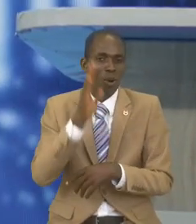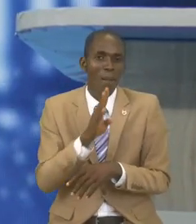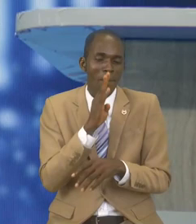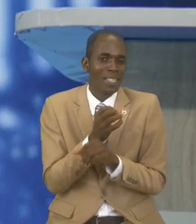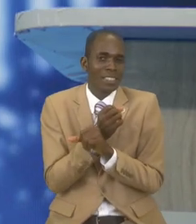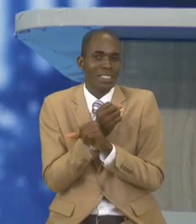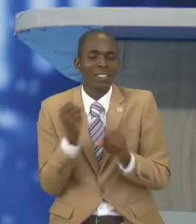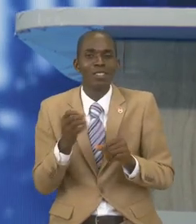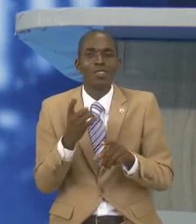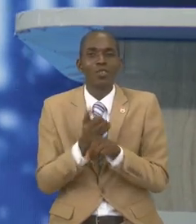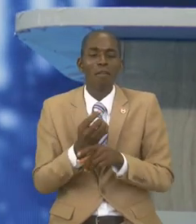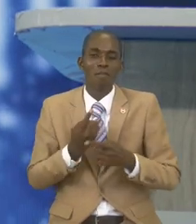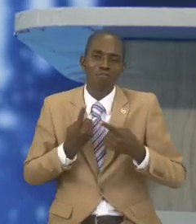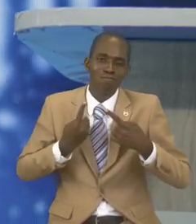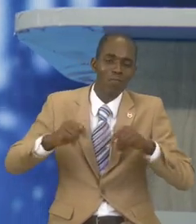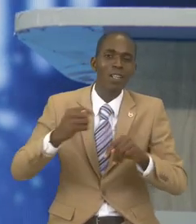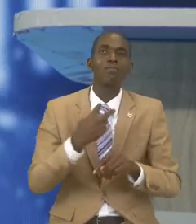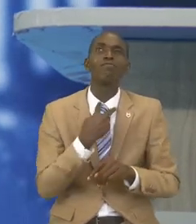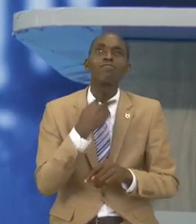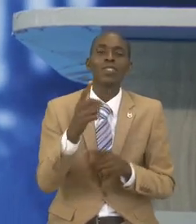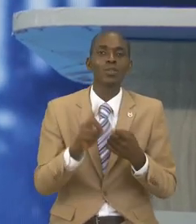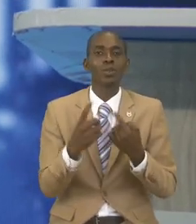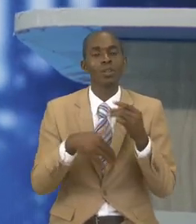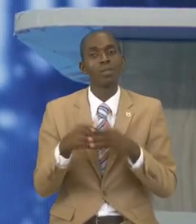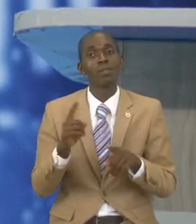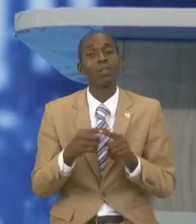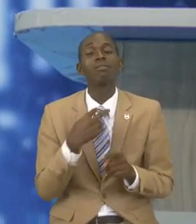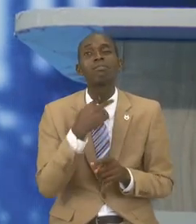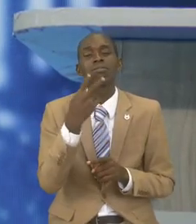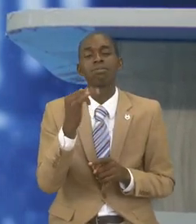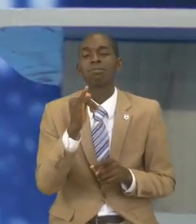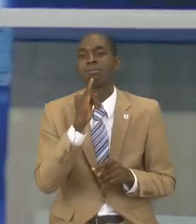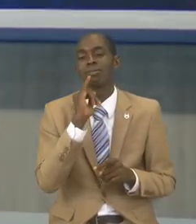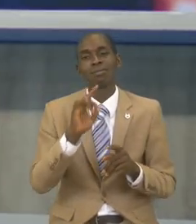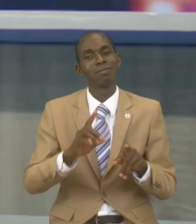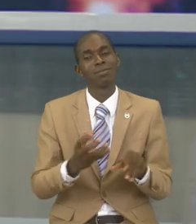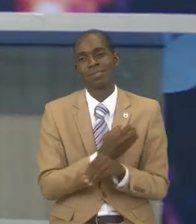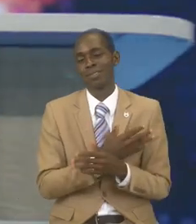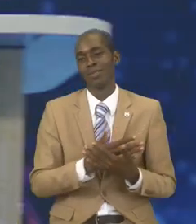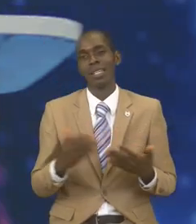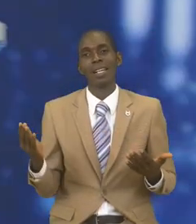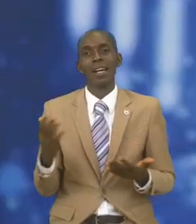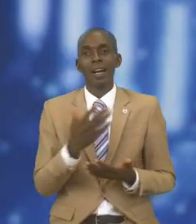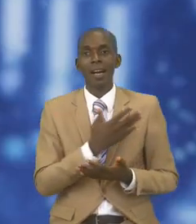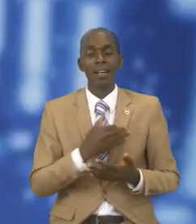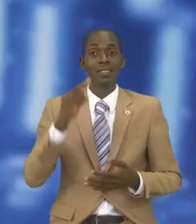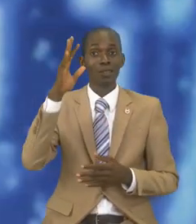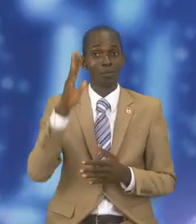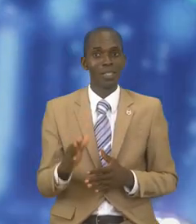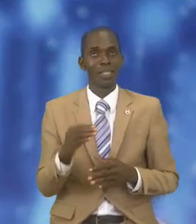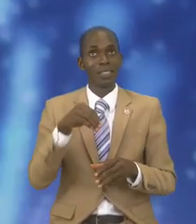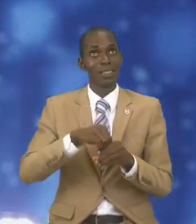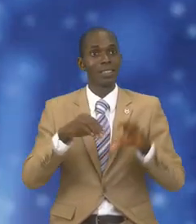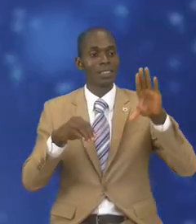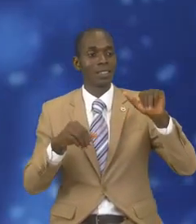was forcing myself to do that. My voice had gone. And a pastor in Calabar now was in